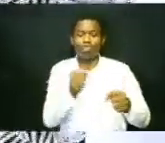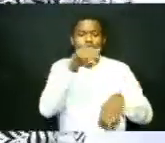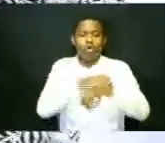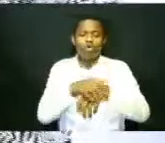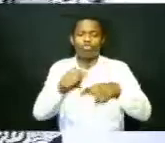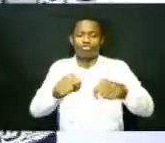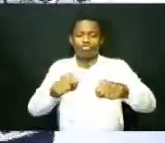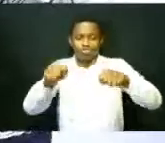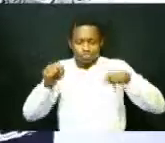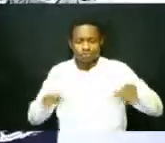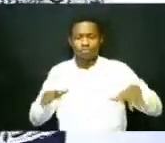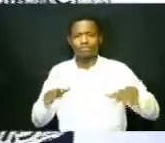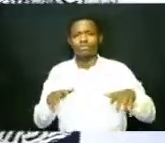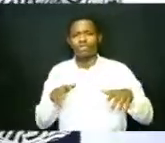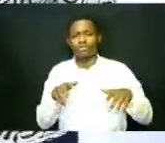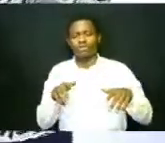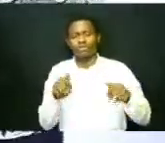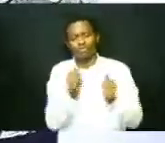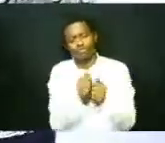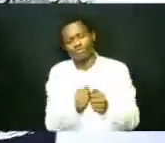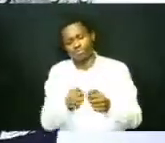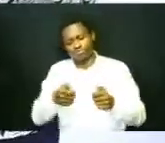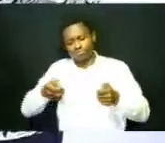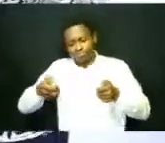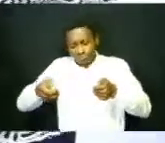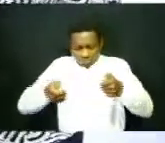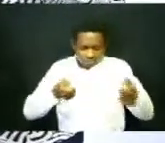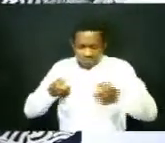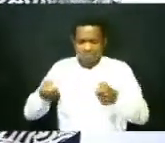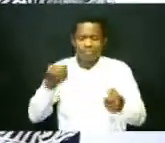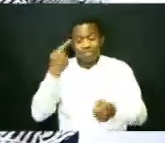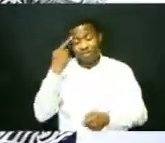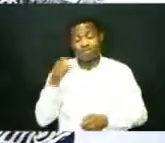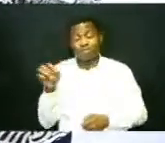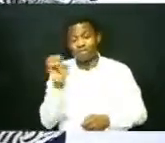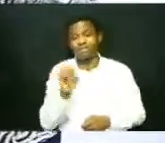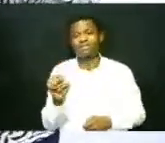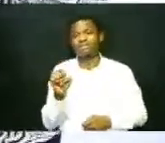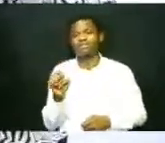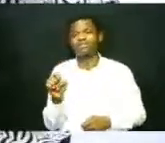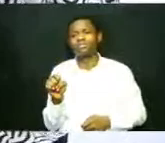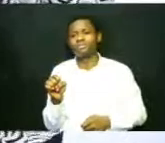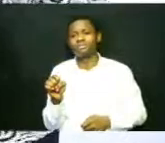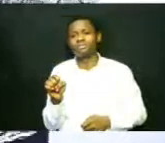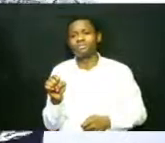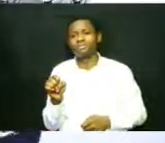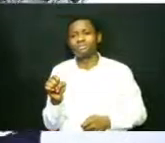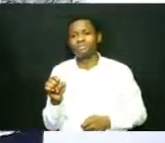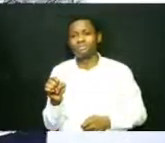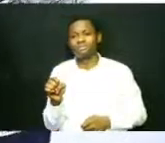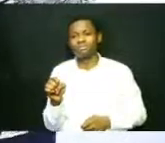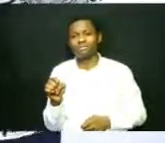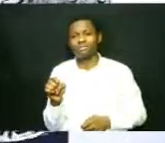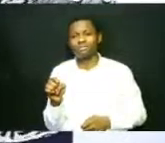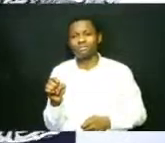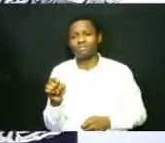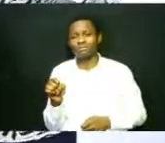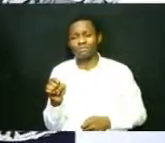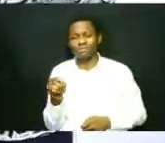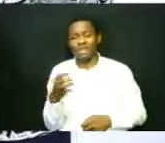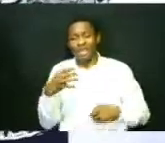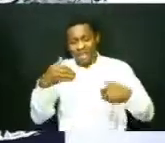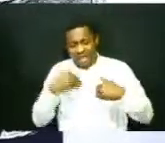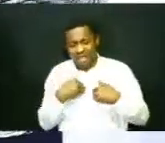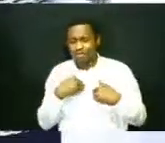And with reigning in perpetuity. And having the upon spirit upon